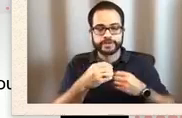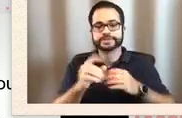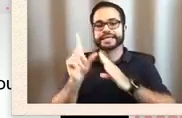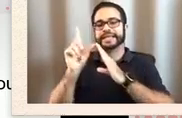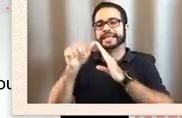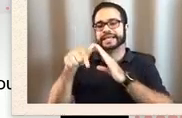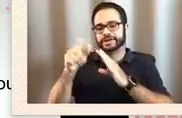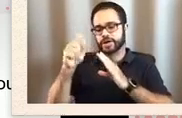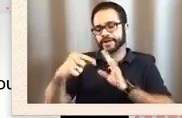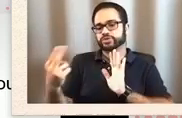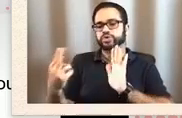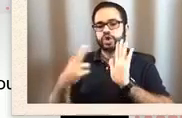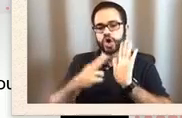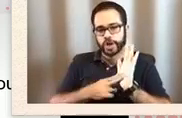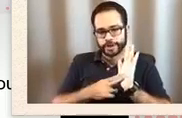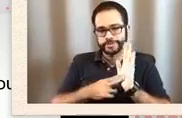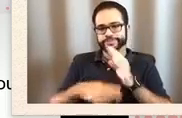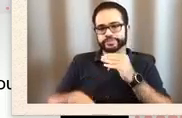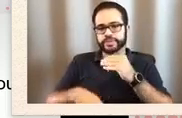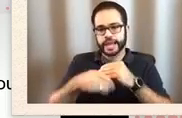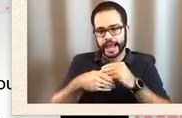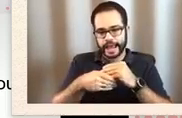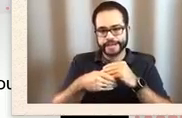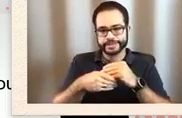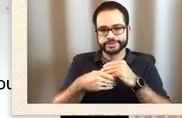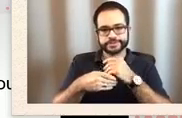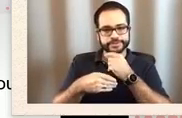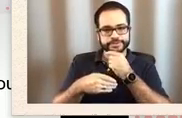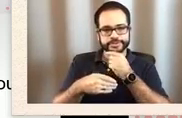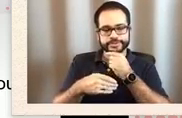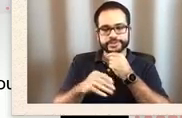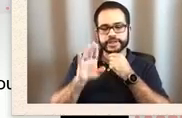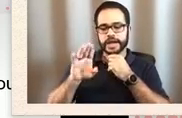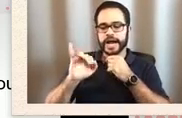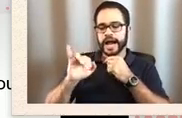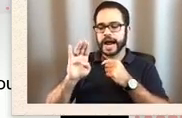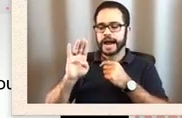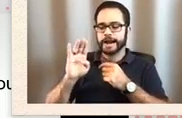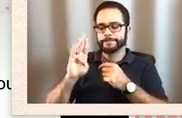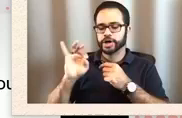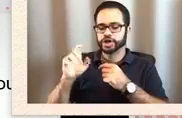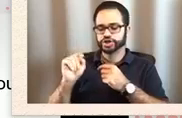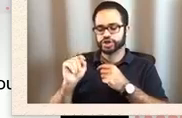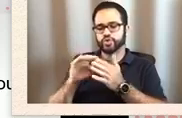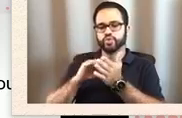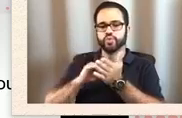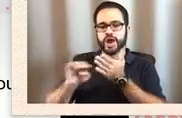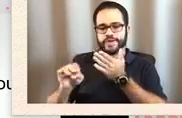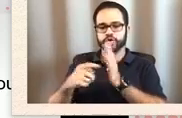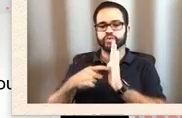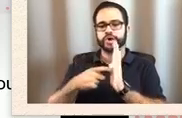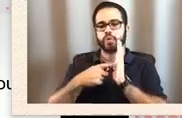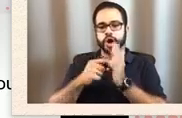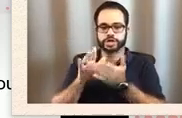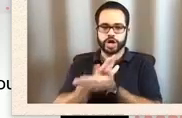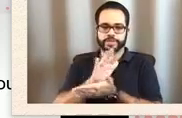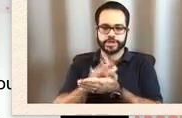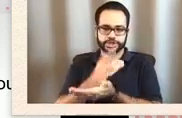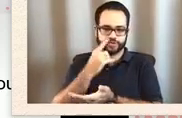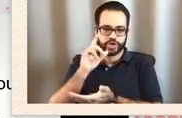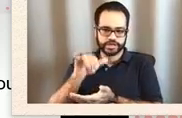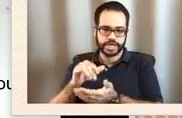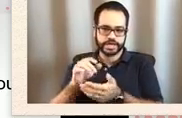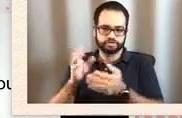and add in their iBudget Waiver Handbook required documentation for that service. So for respite and